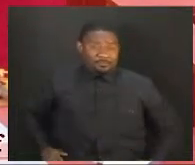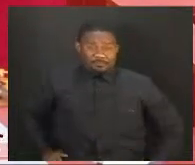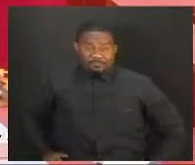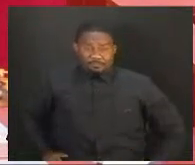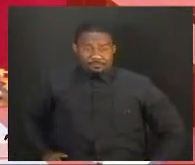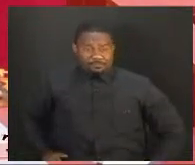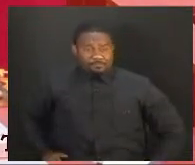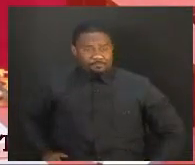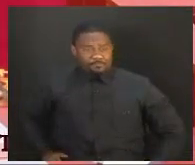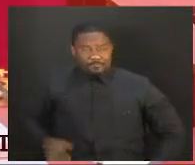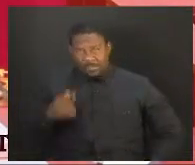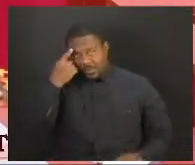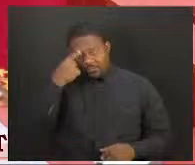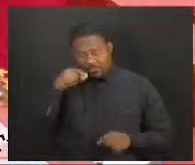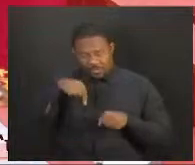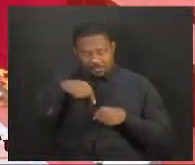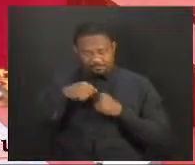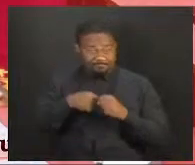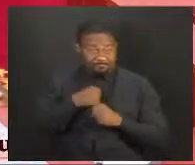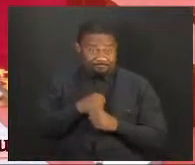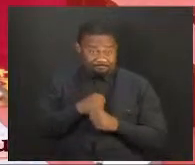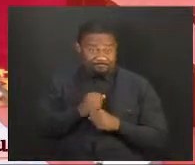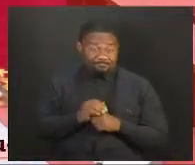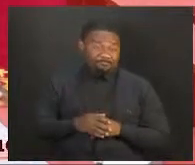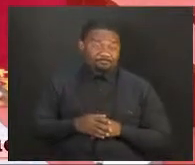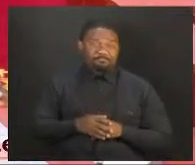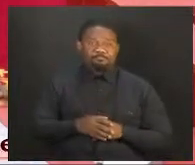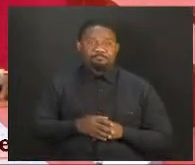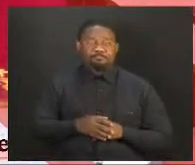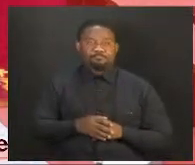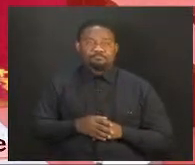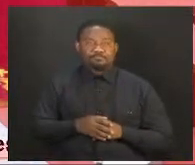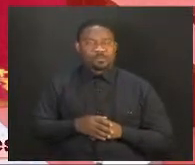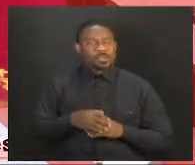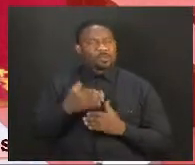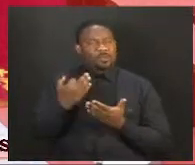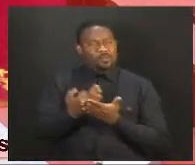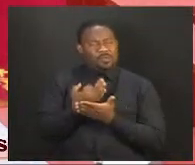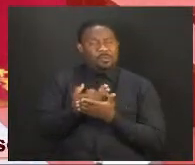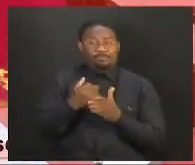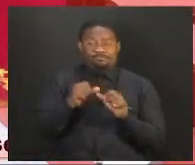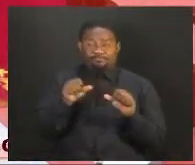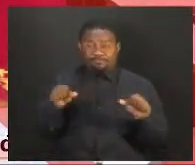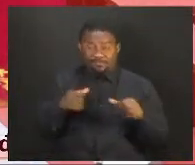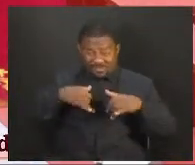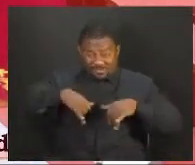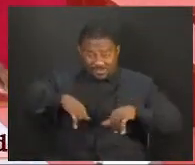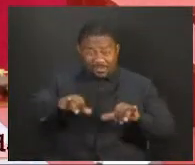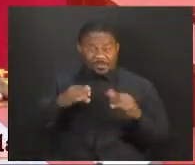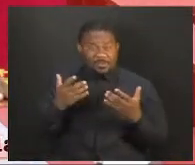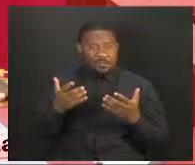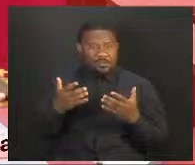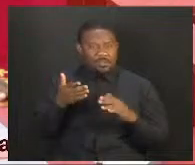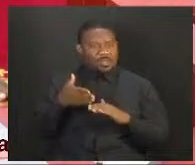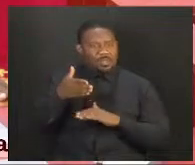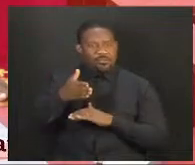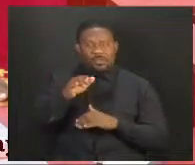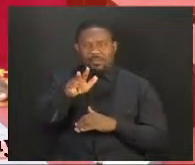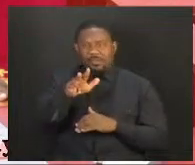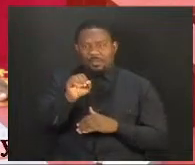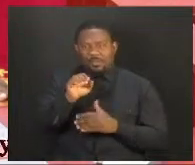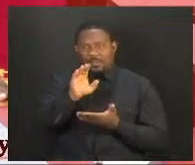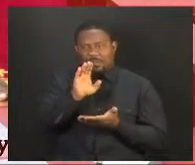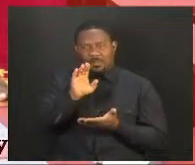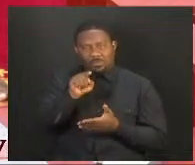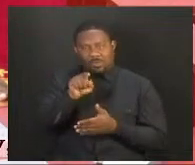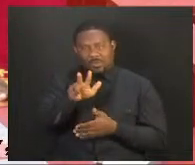2025. Mr. Speaker, the financial sector still struggles, even after spending 30.3 billion in the